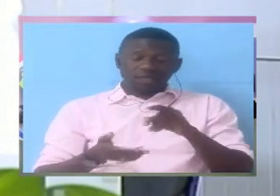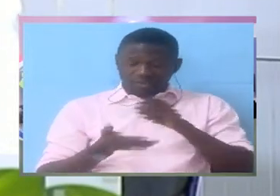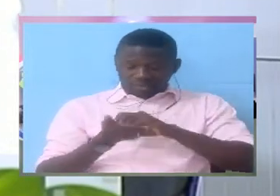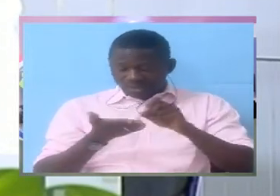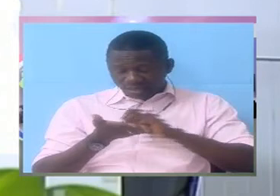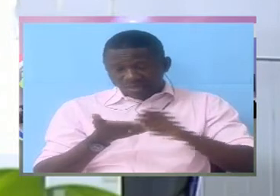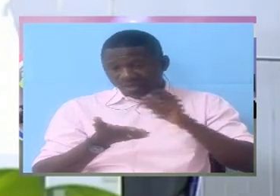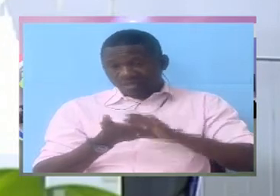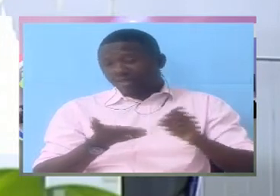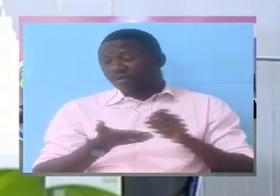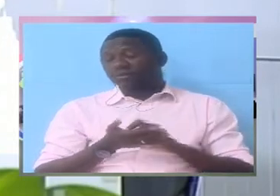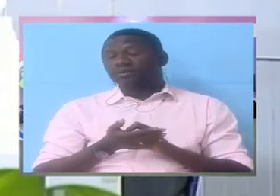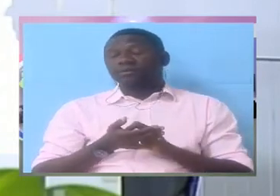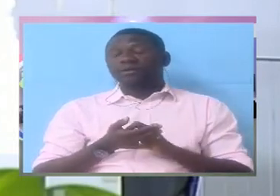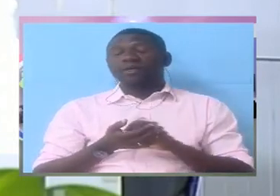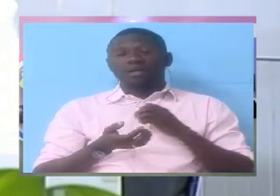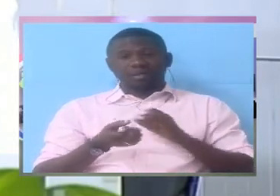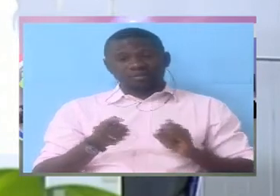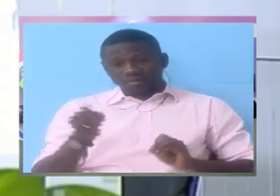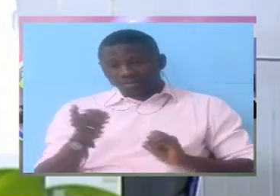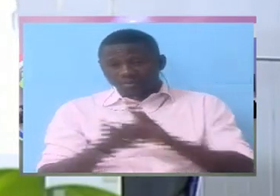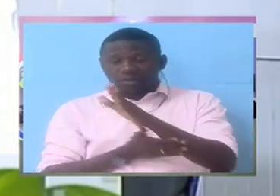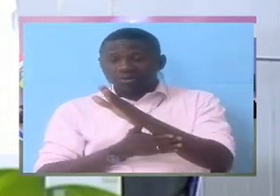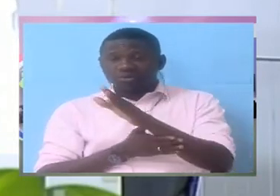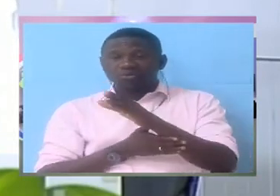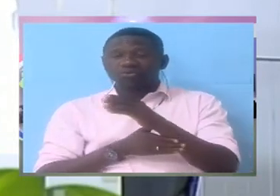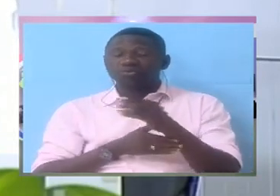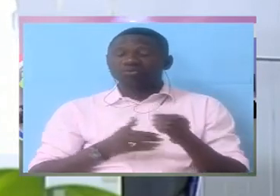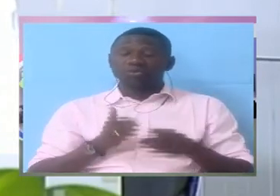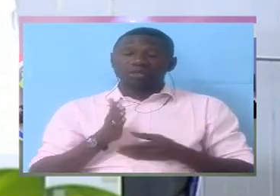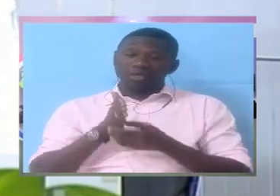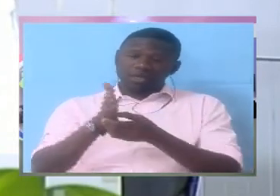write and then pass it to the head.